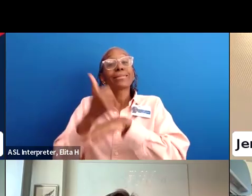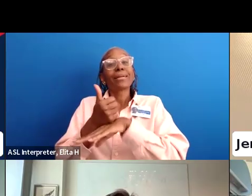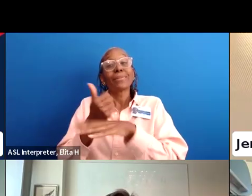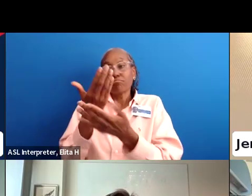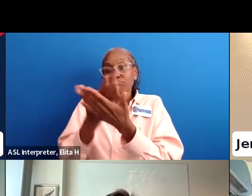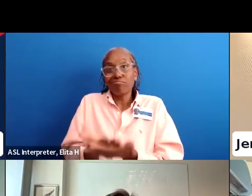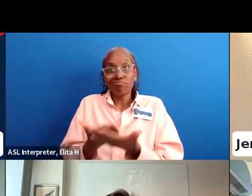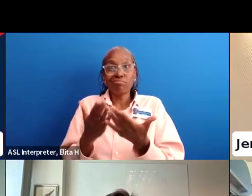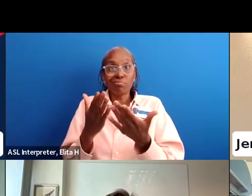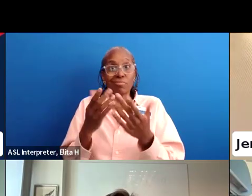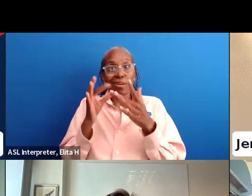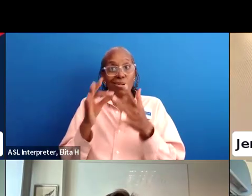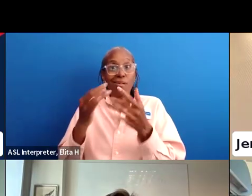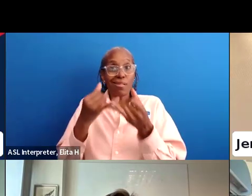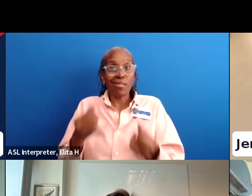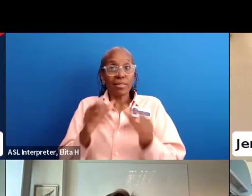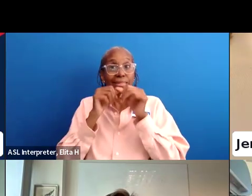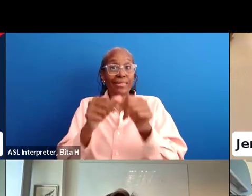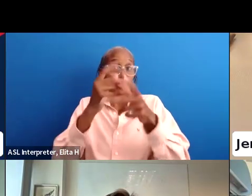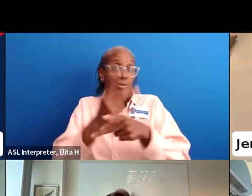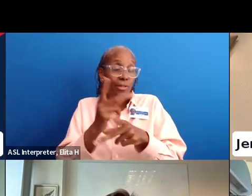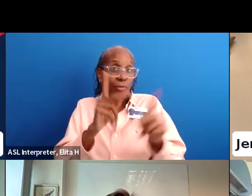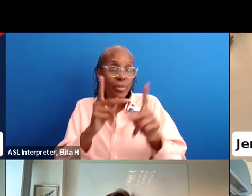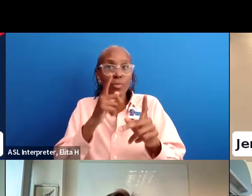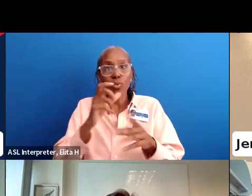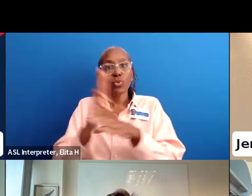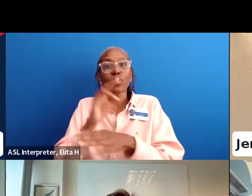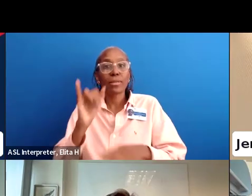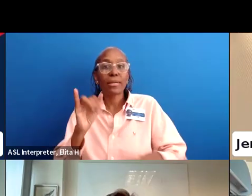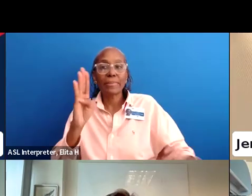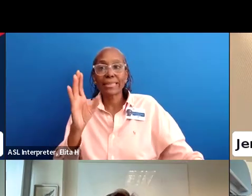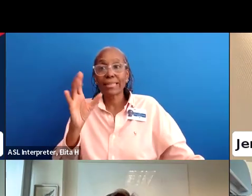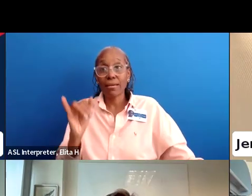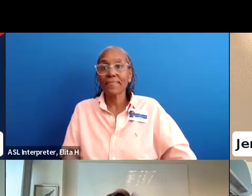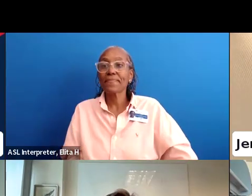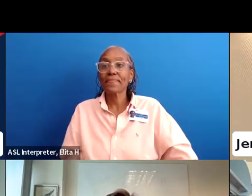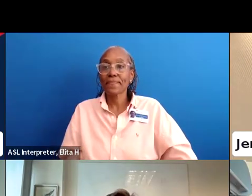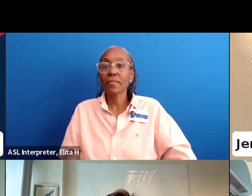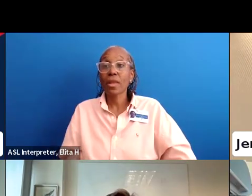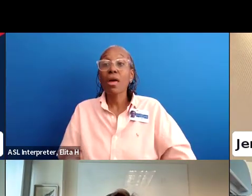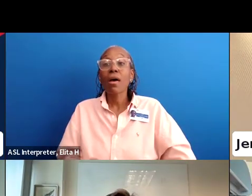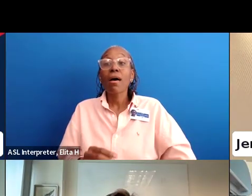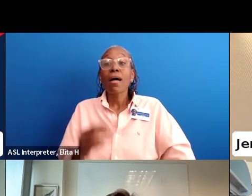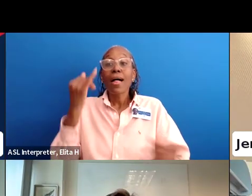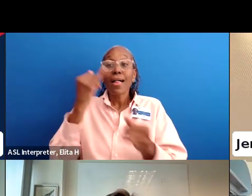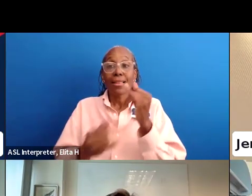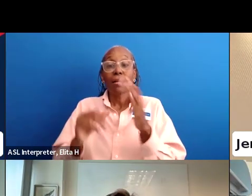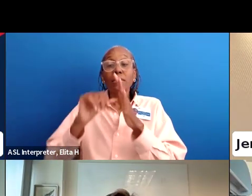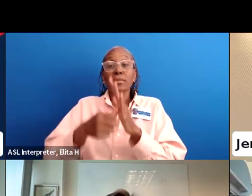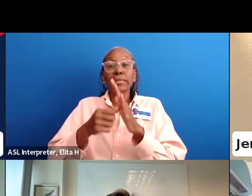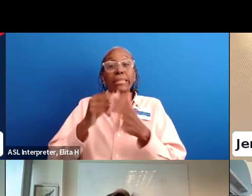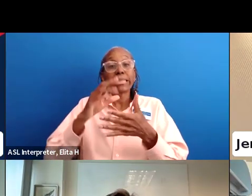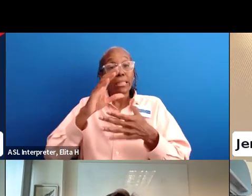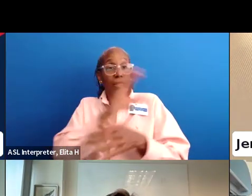evidence-based guidelines to ensure safe and consistent care for individuals using IBCIs. And finally, I'll highlight the clinical